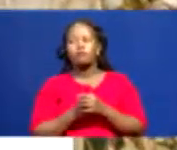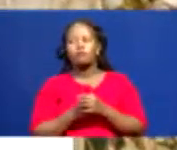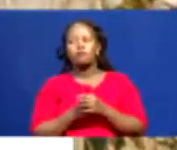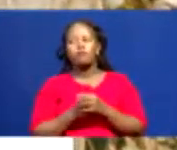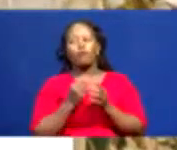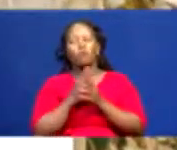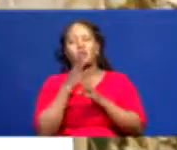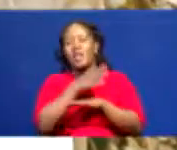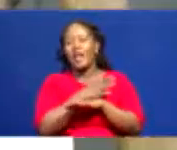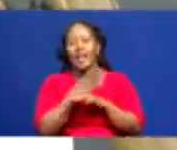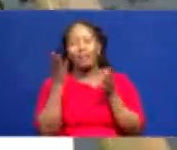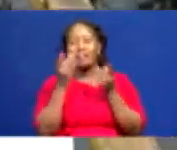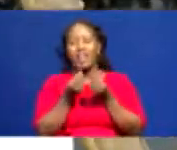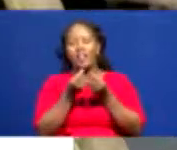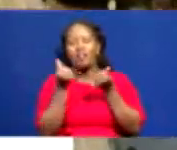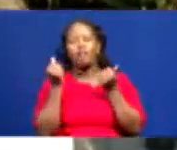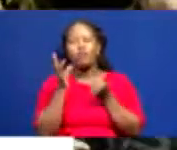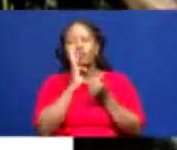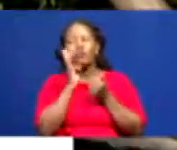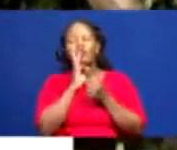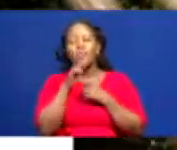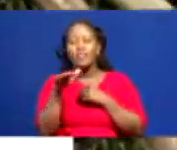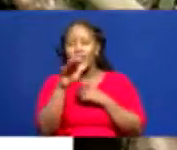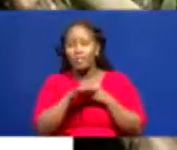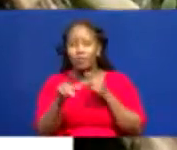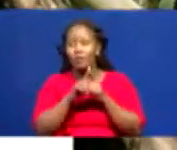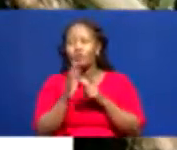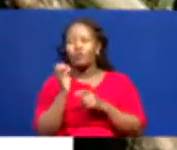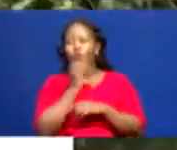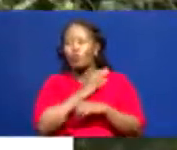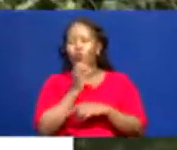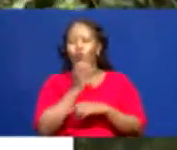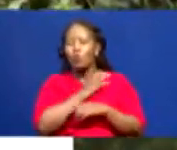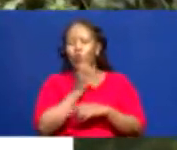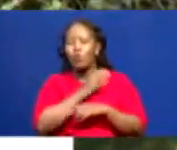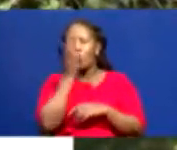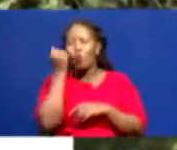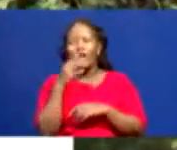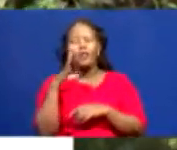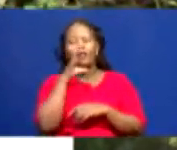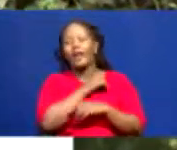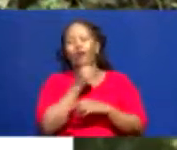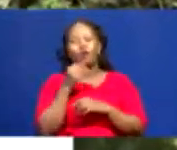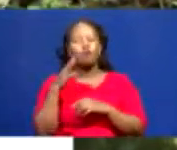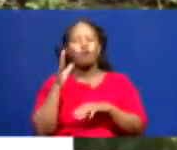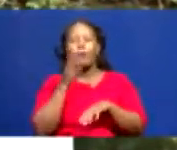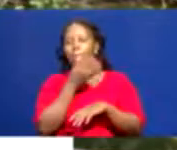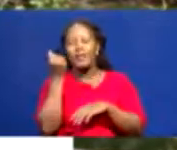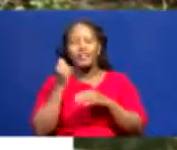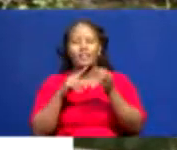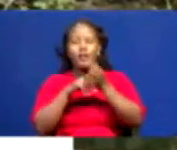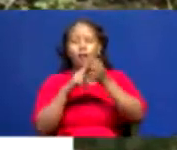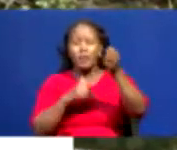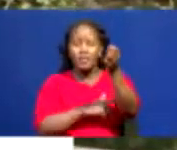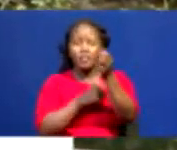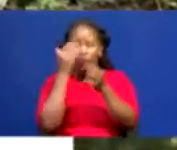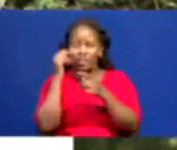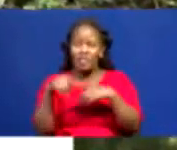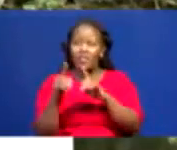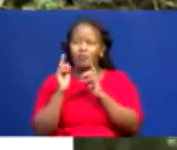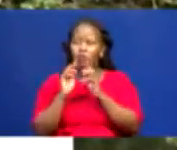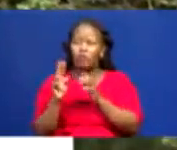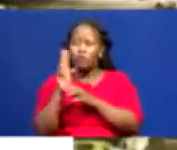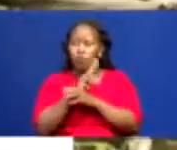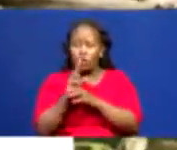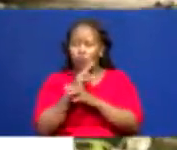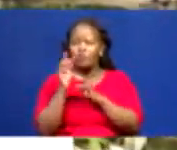Despite the acute water scarcity, the residents also lamented over the lack of proper bridges, saying that they have to commute over